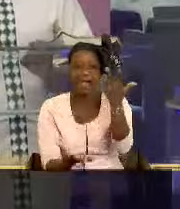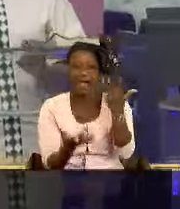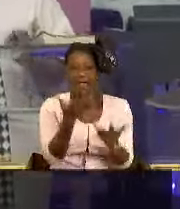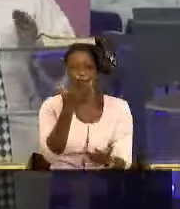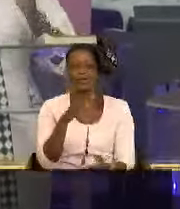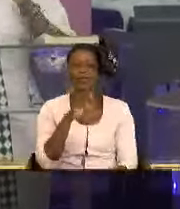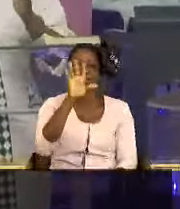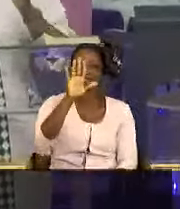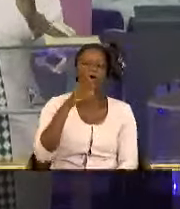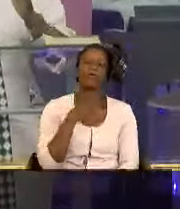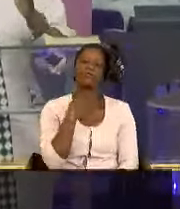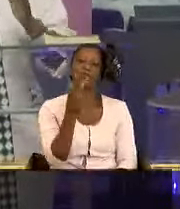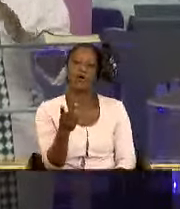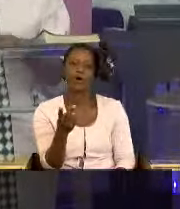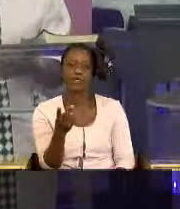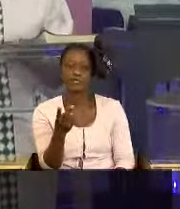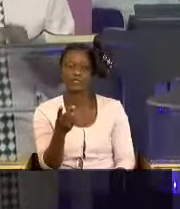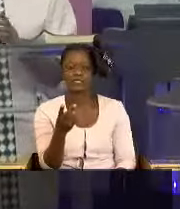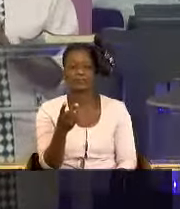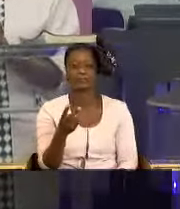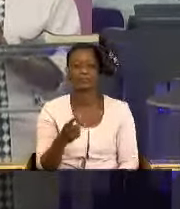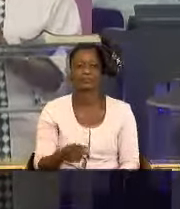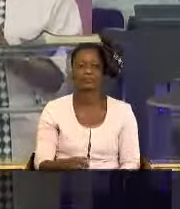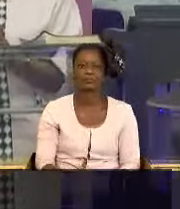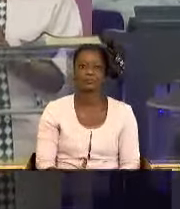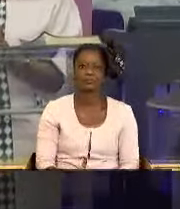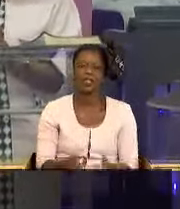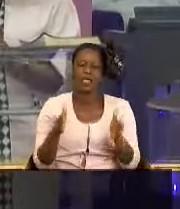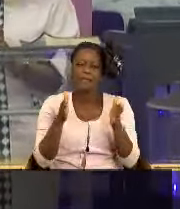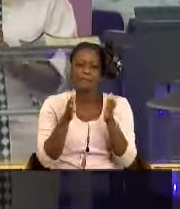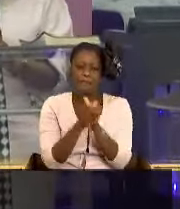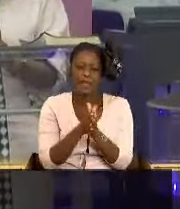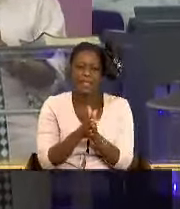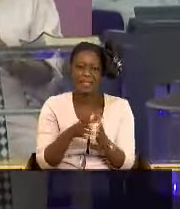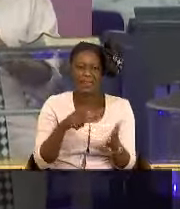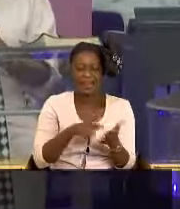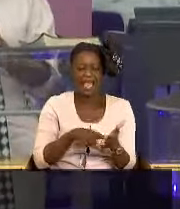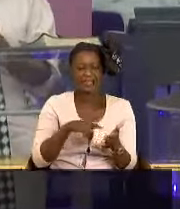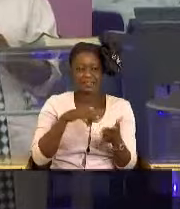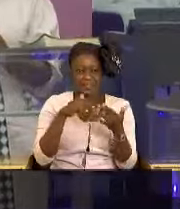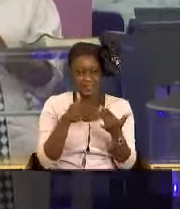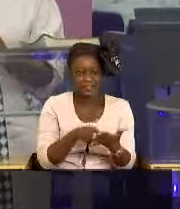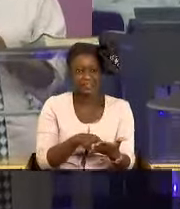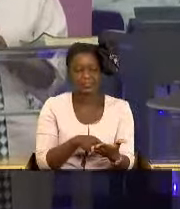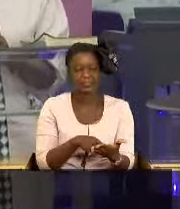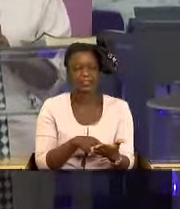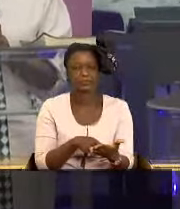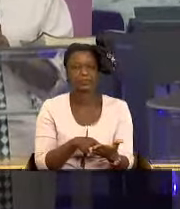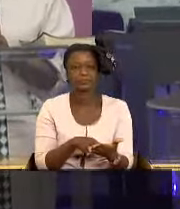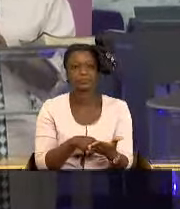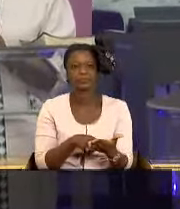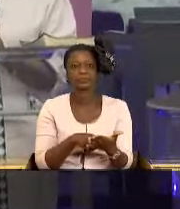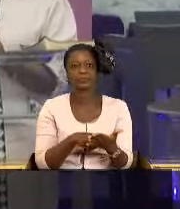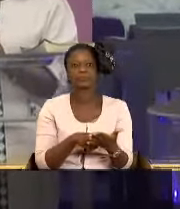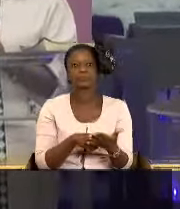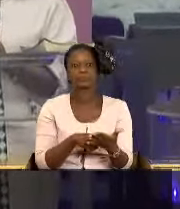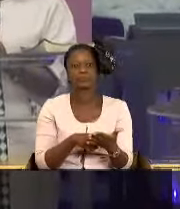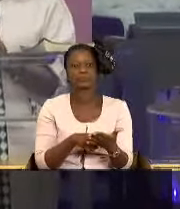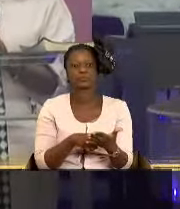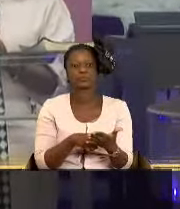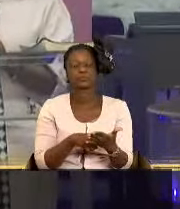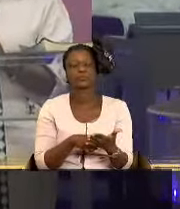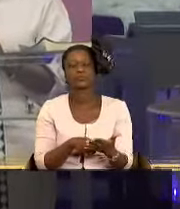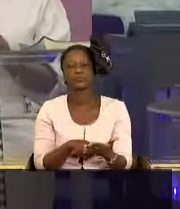is written pray the first prayer like this say weapons and